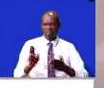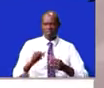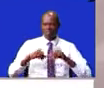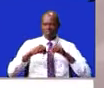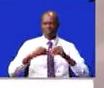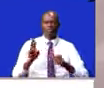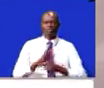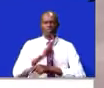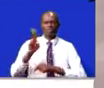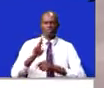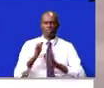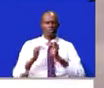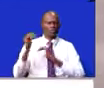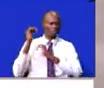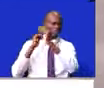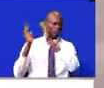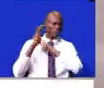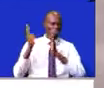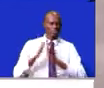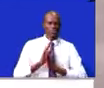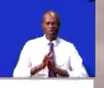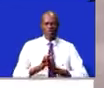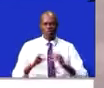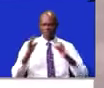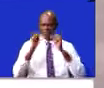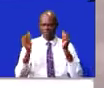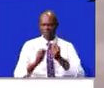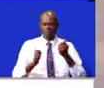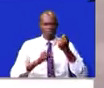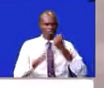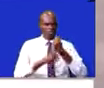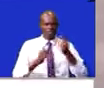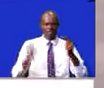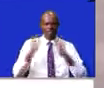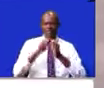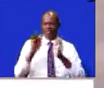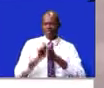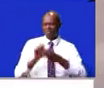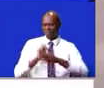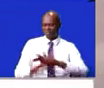uniform ya zamani ya grade 6 mpaka